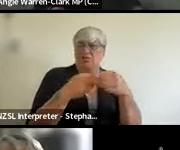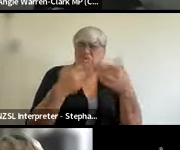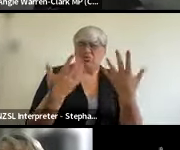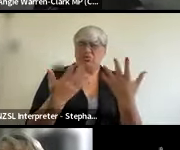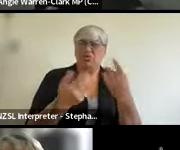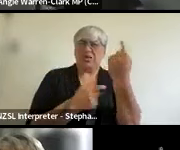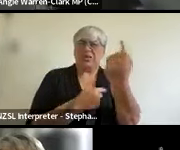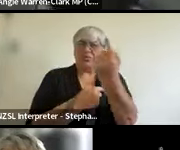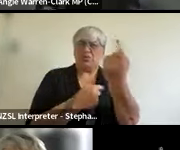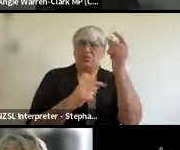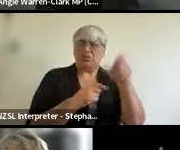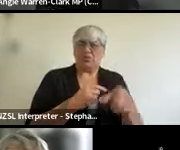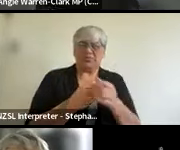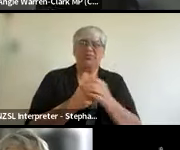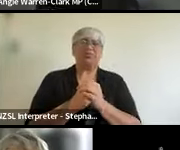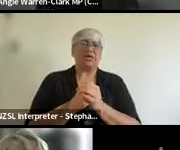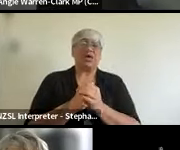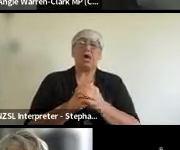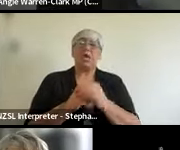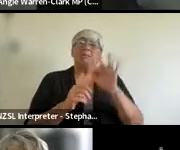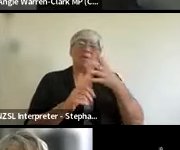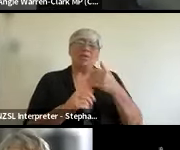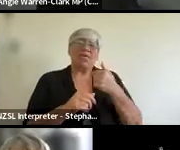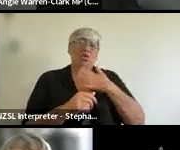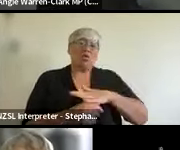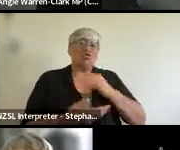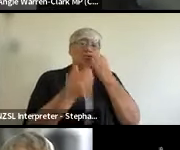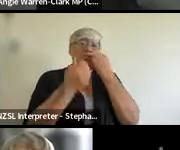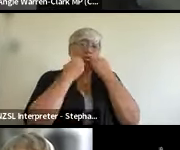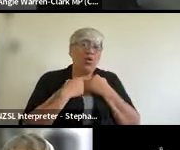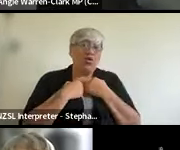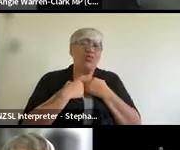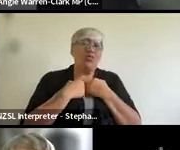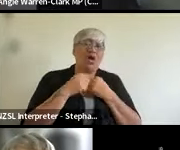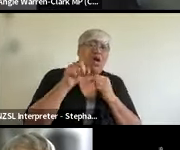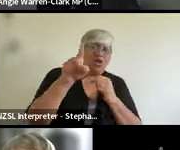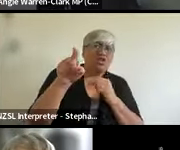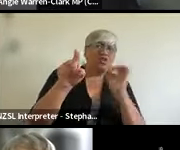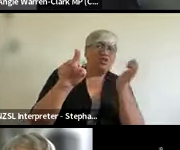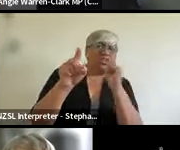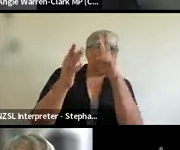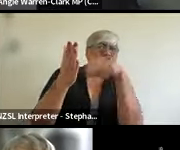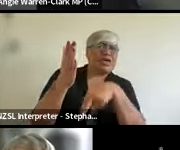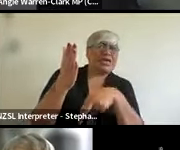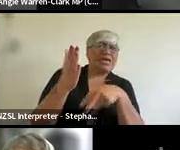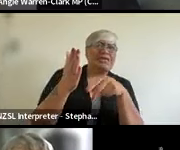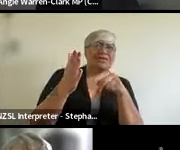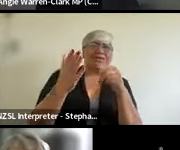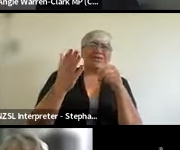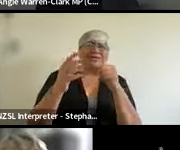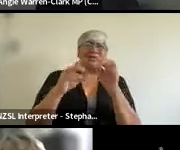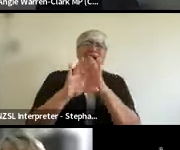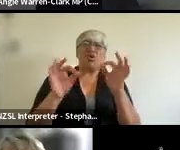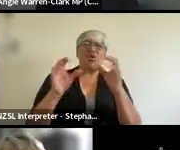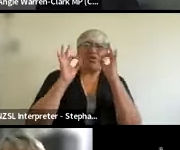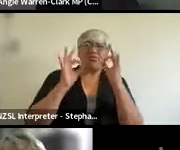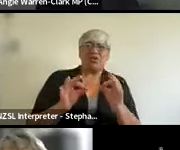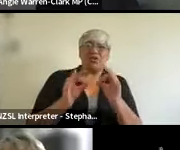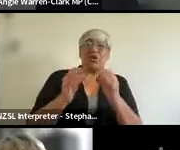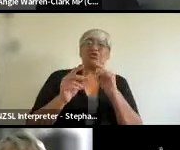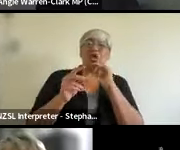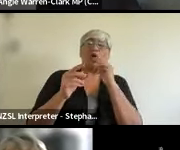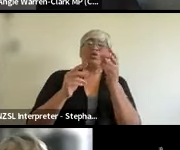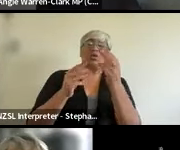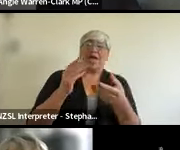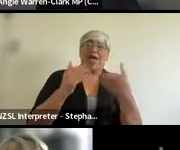and they might want to prove that they actually read the reply. It wasn't just some sort of official reply. So they put a